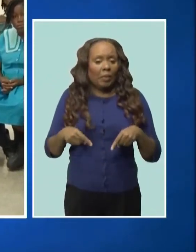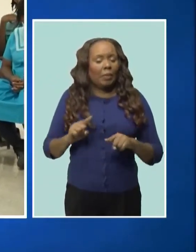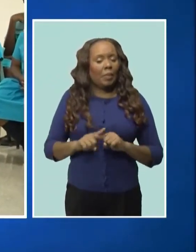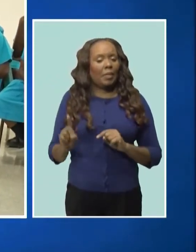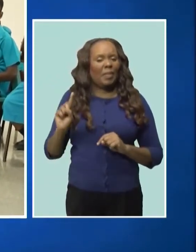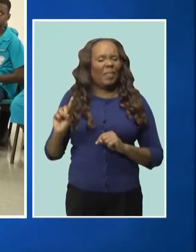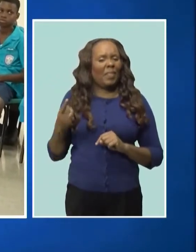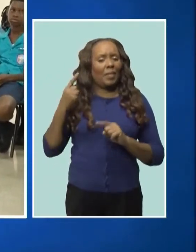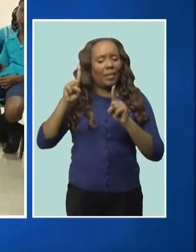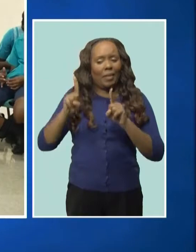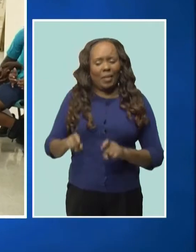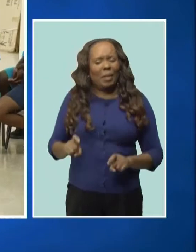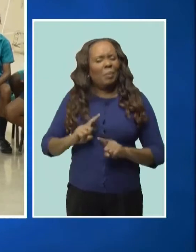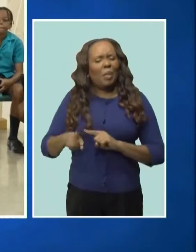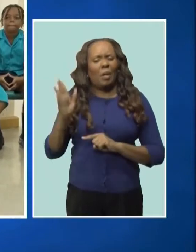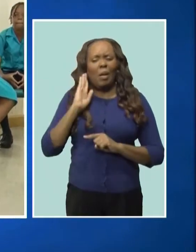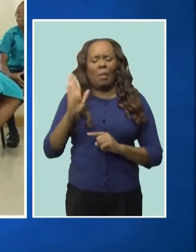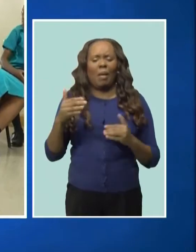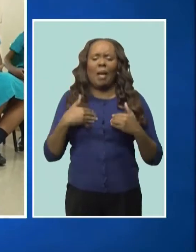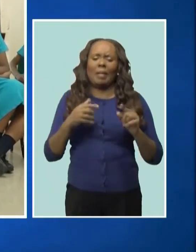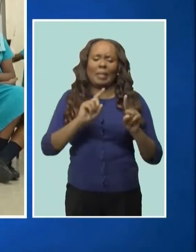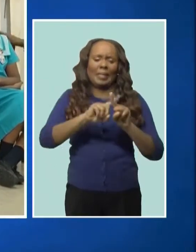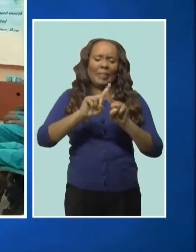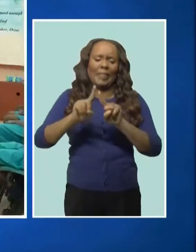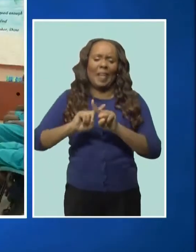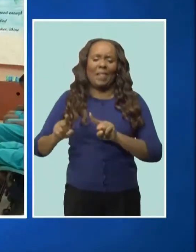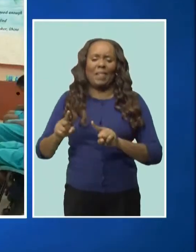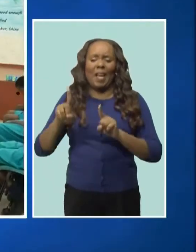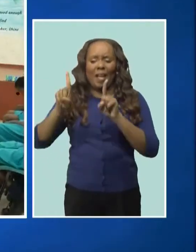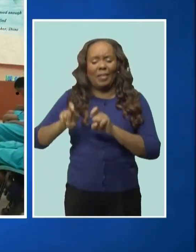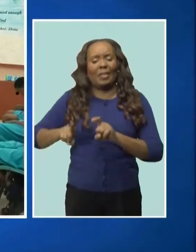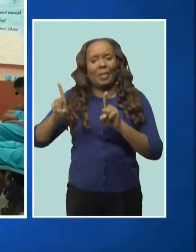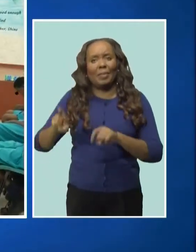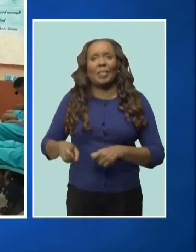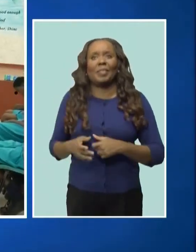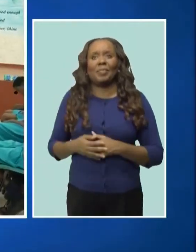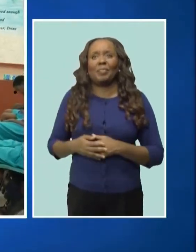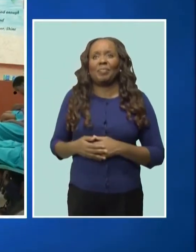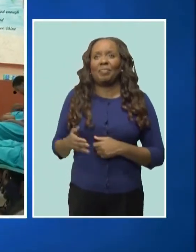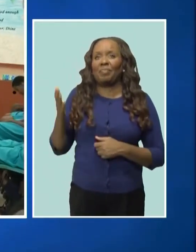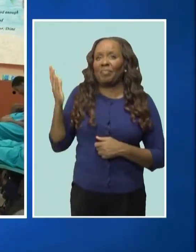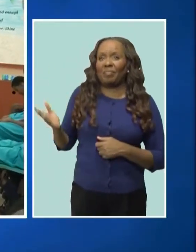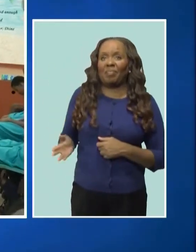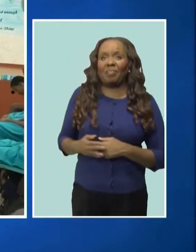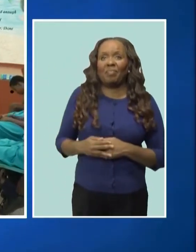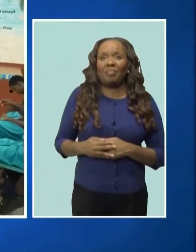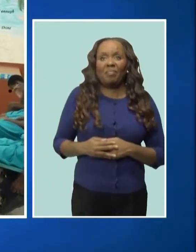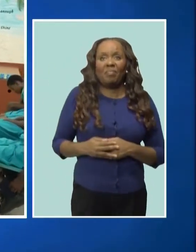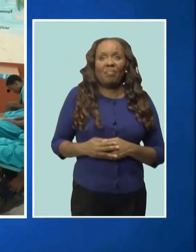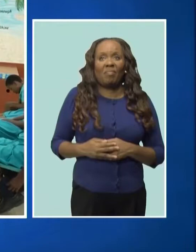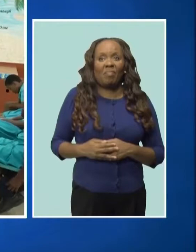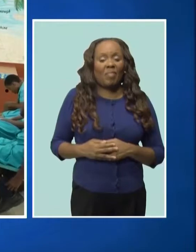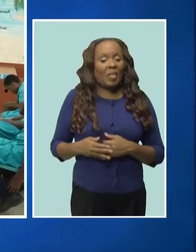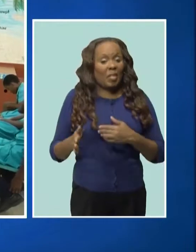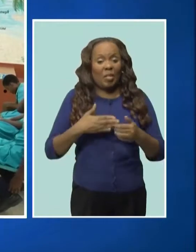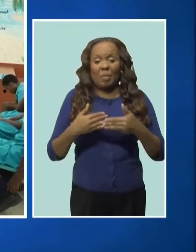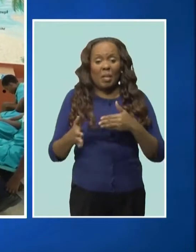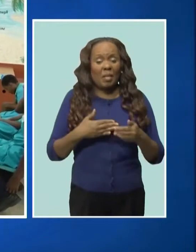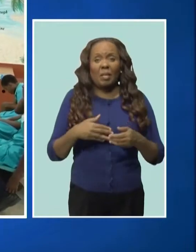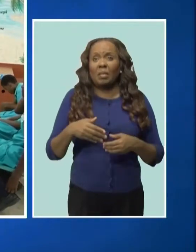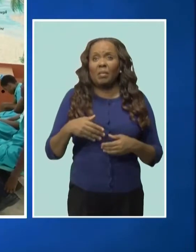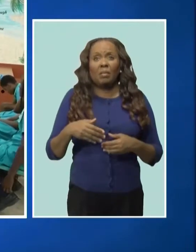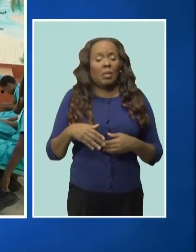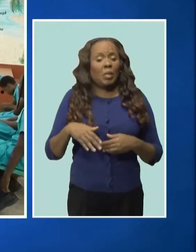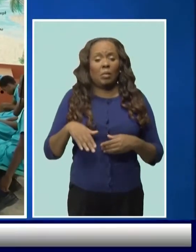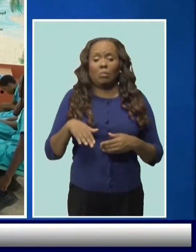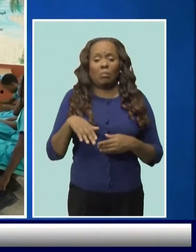first exam of many. The important thing when you move on from this is to do well wherever it is that you go.